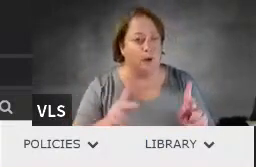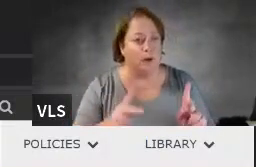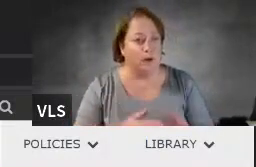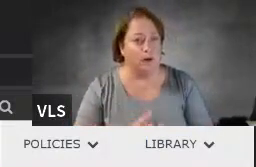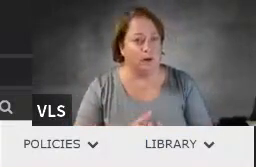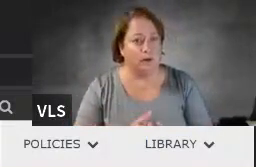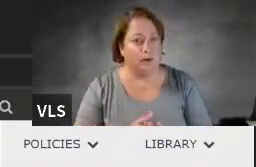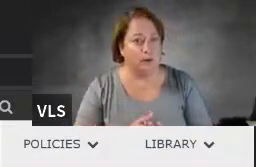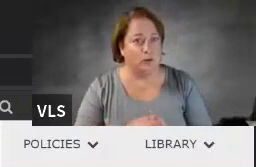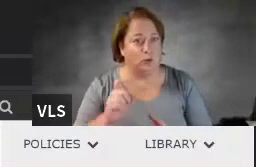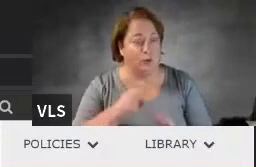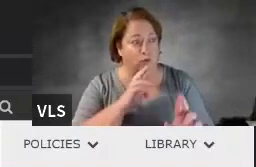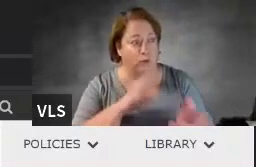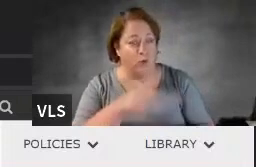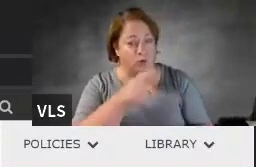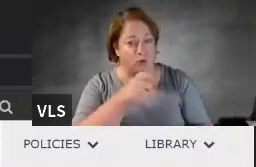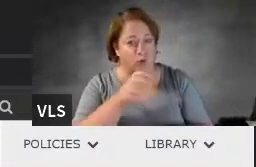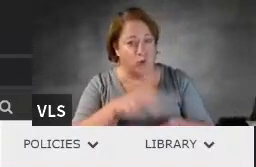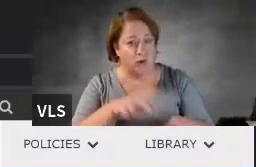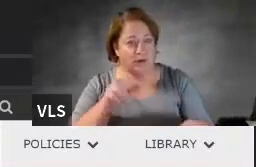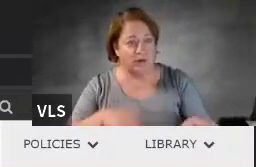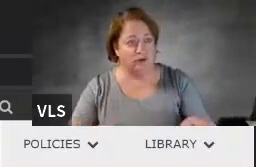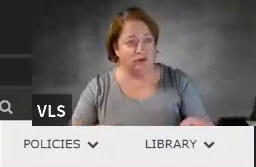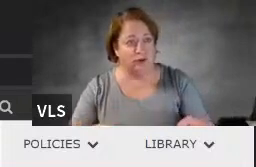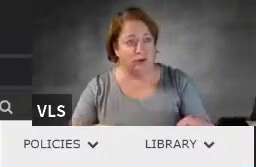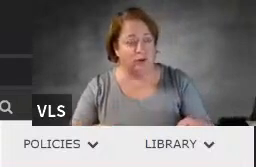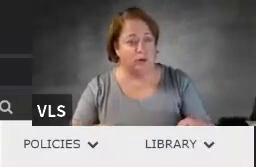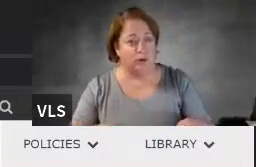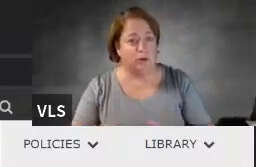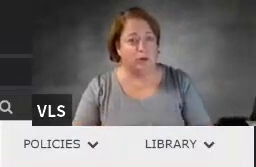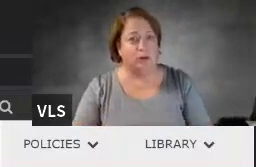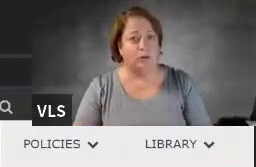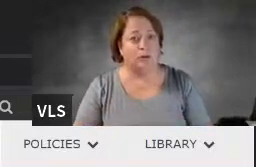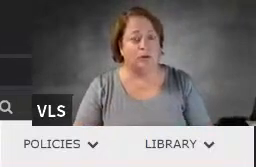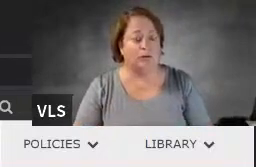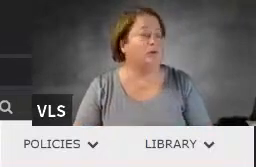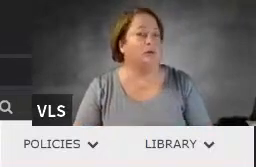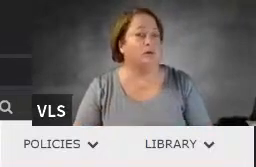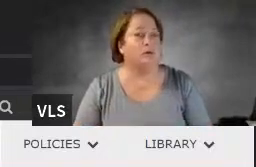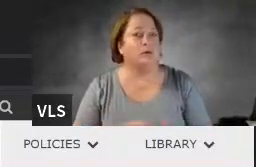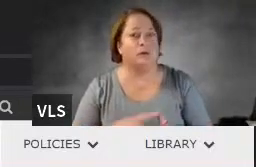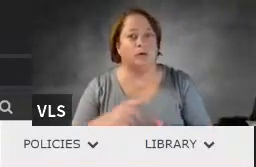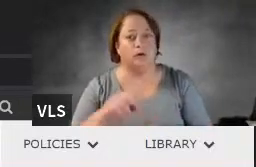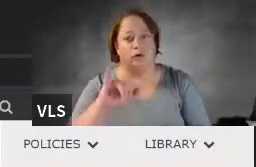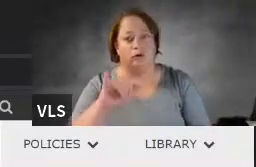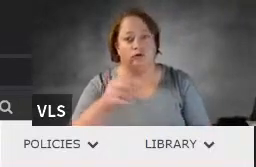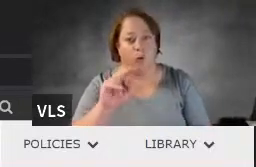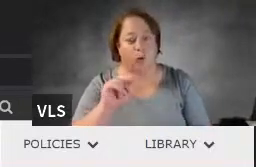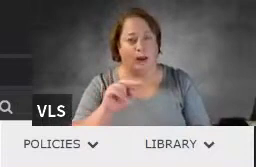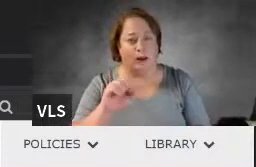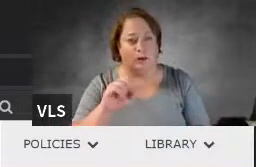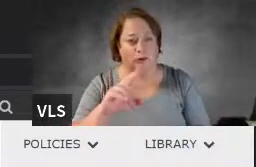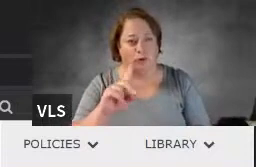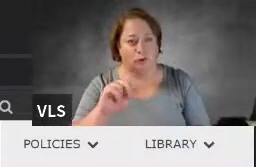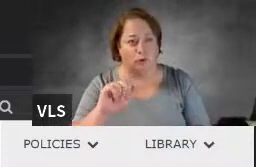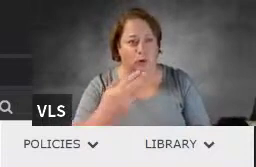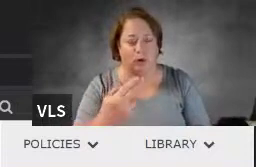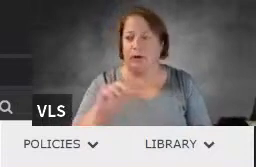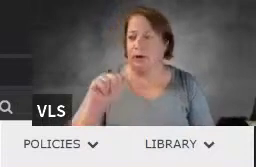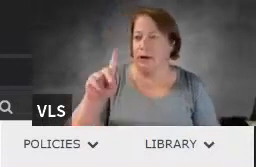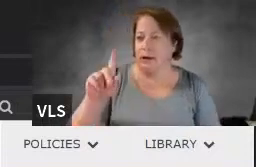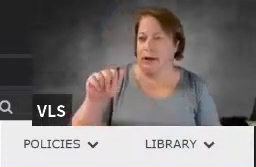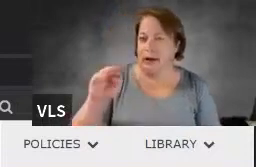we need to report who the abstentions are? Joanne Suda, abstain. Adam